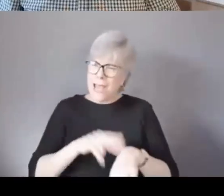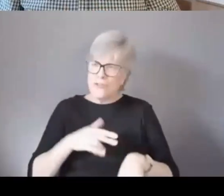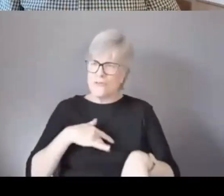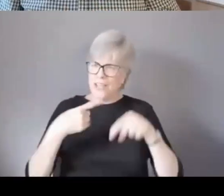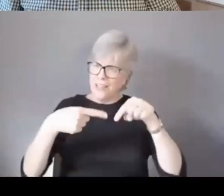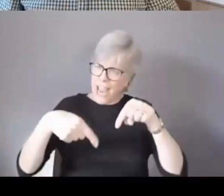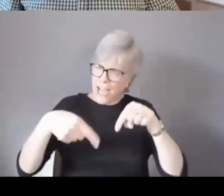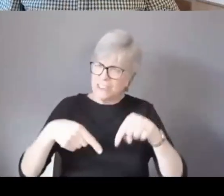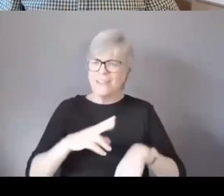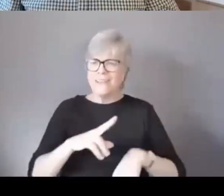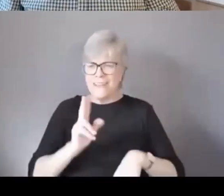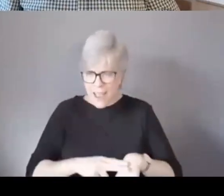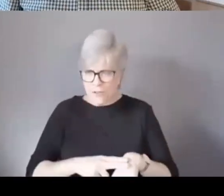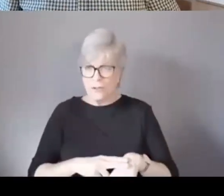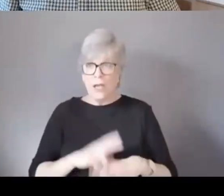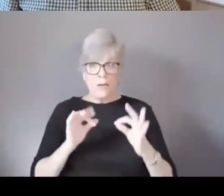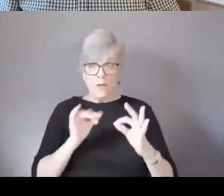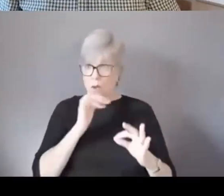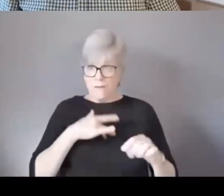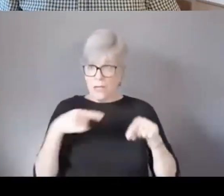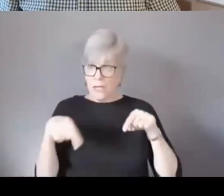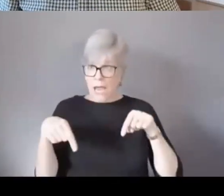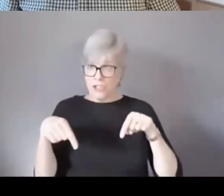anxious. If you didn't do that,